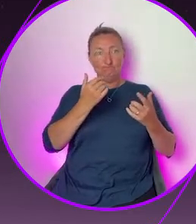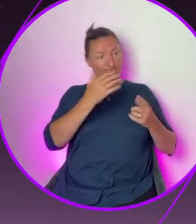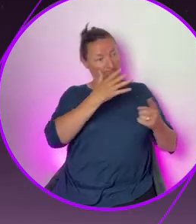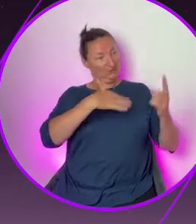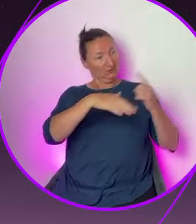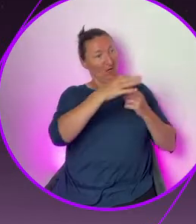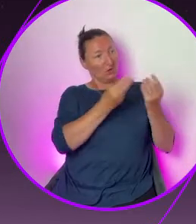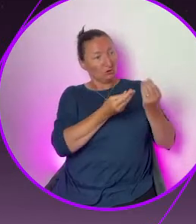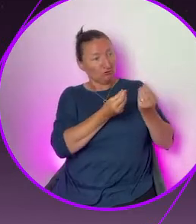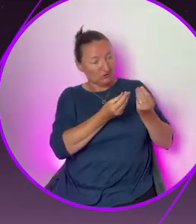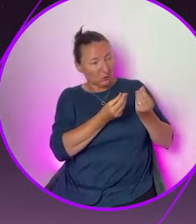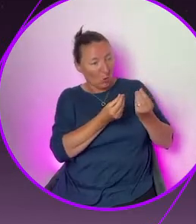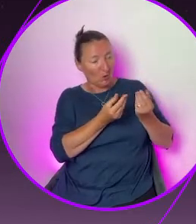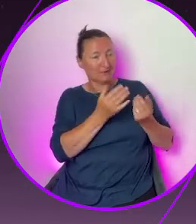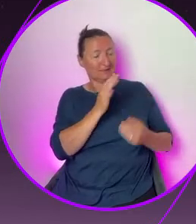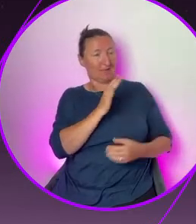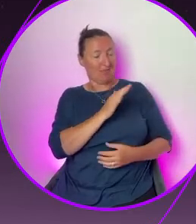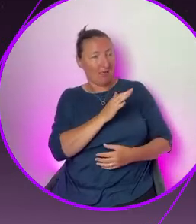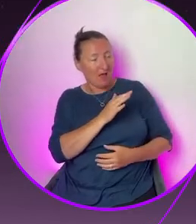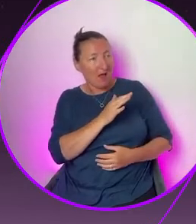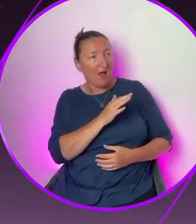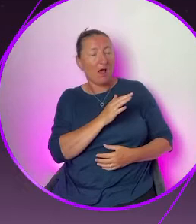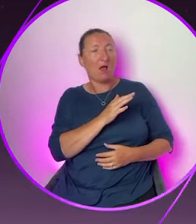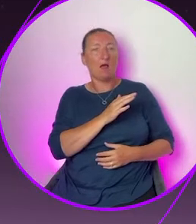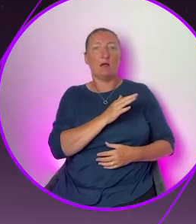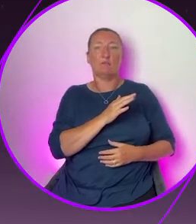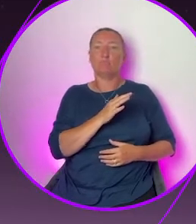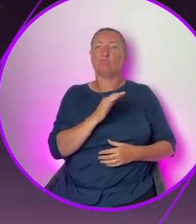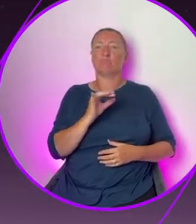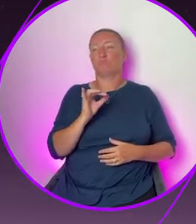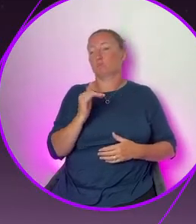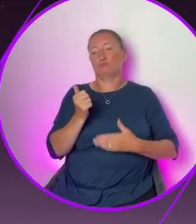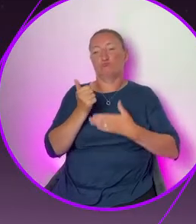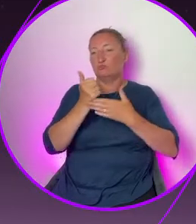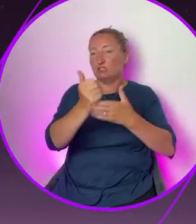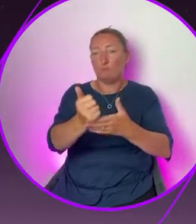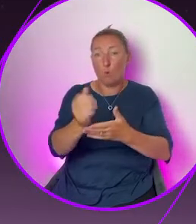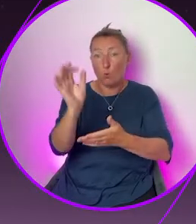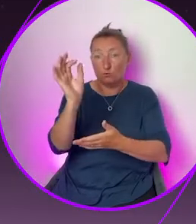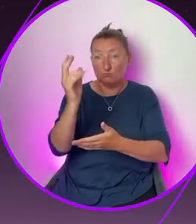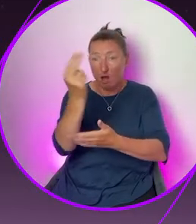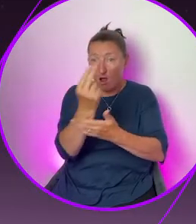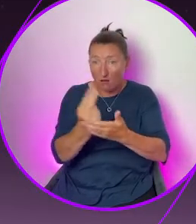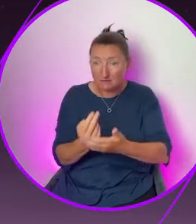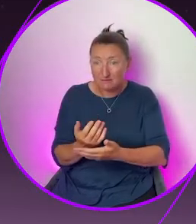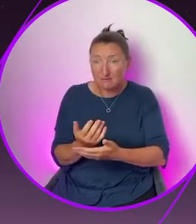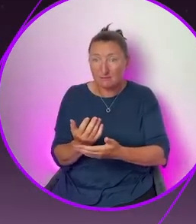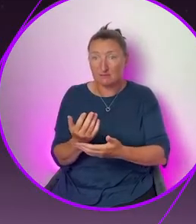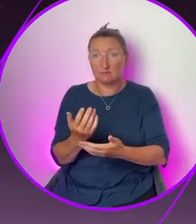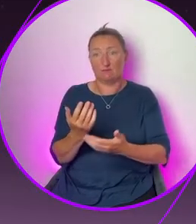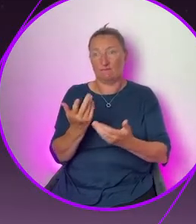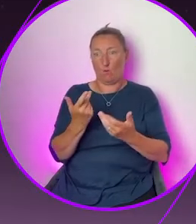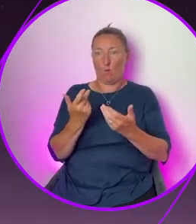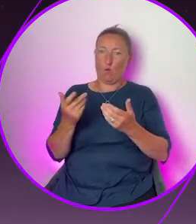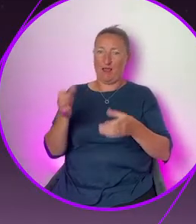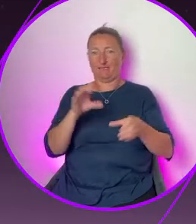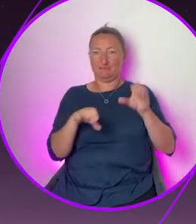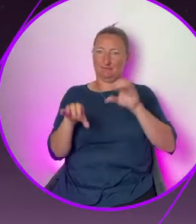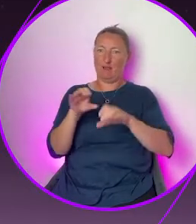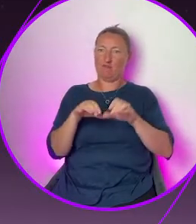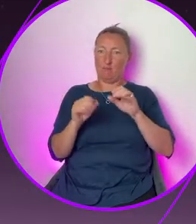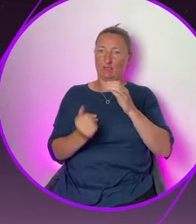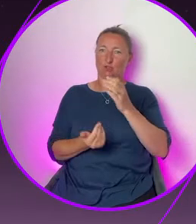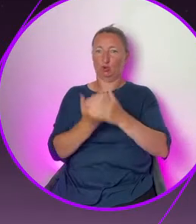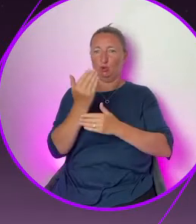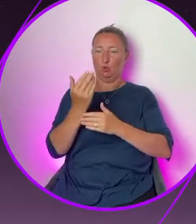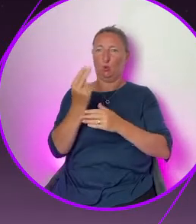that are then redeployed by other organizations, or helping and supporting artists to produce experimental artworks, or equally